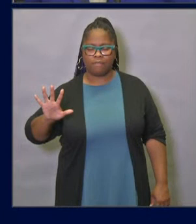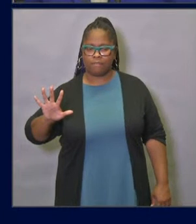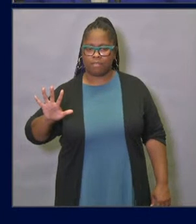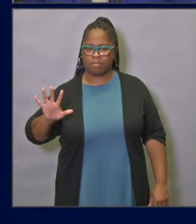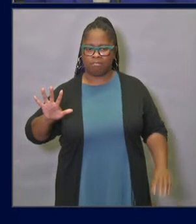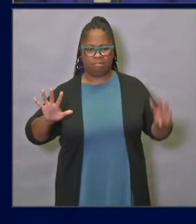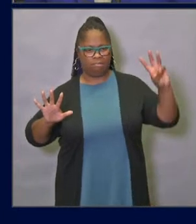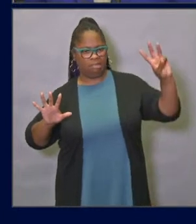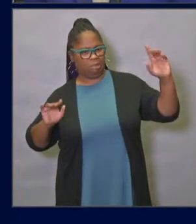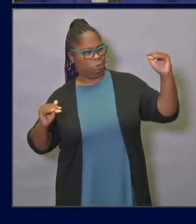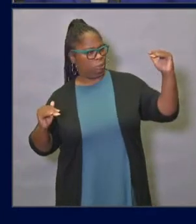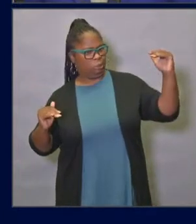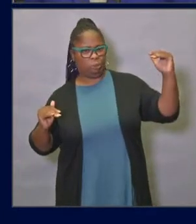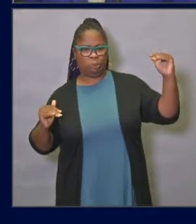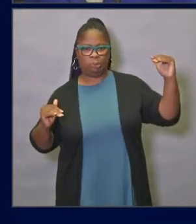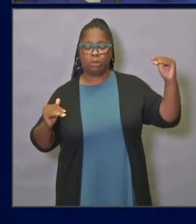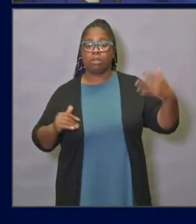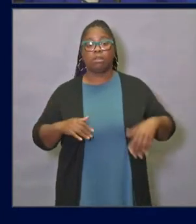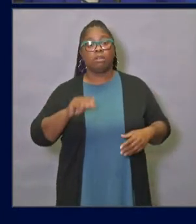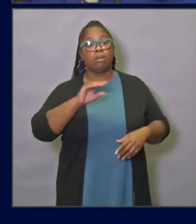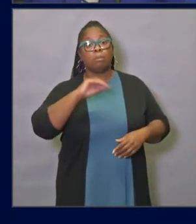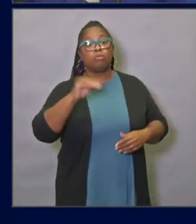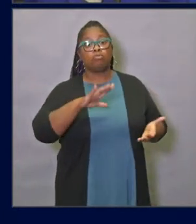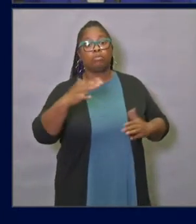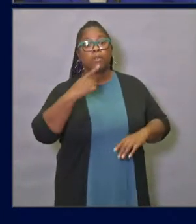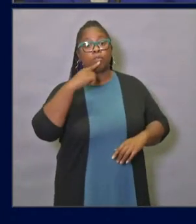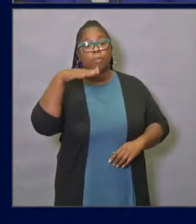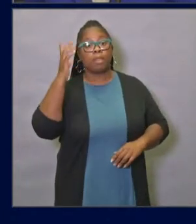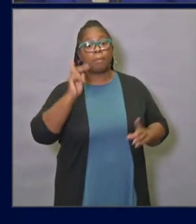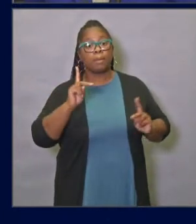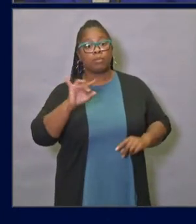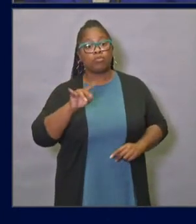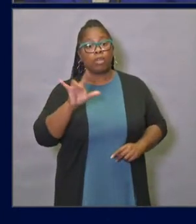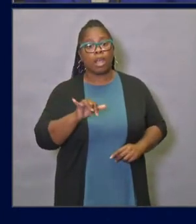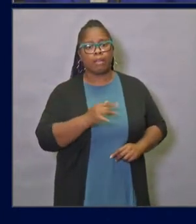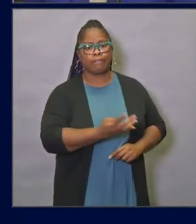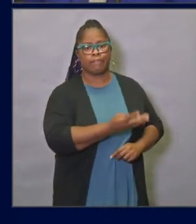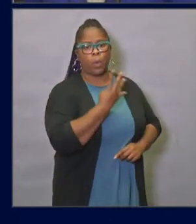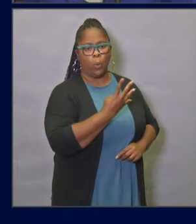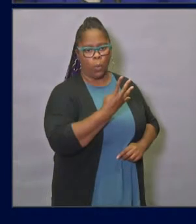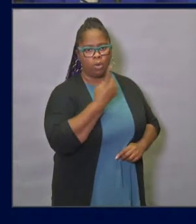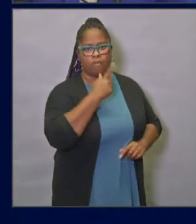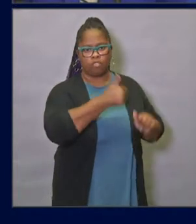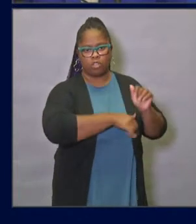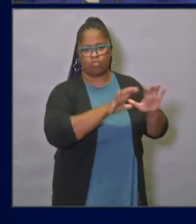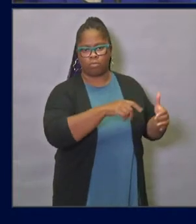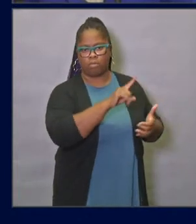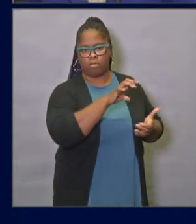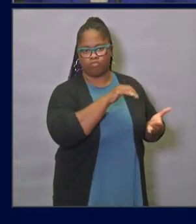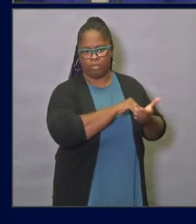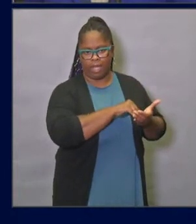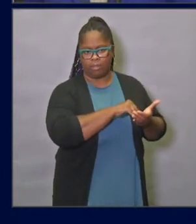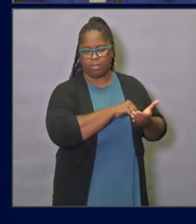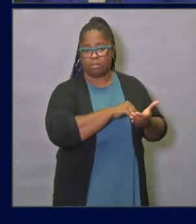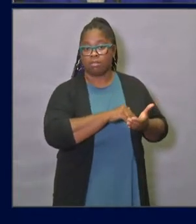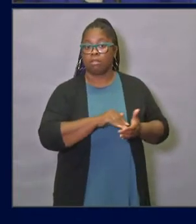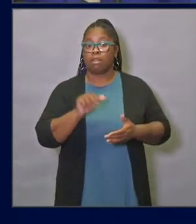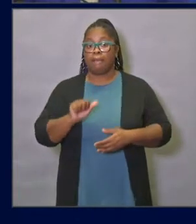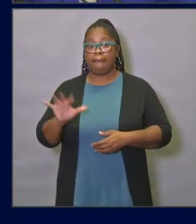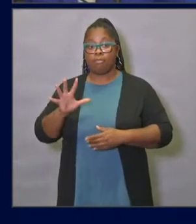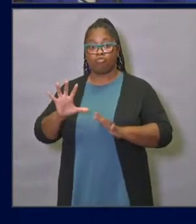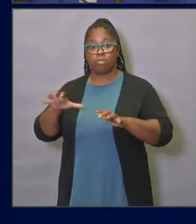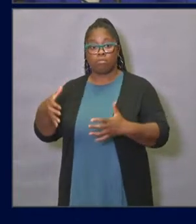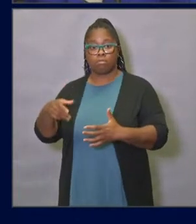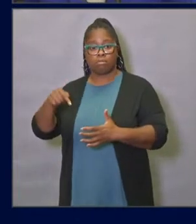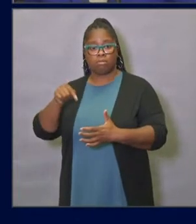people. The mortality rate amongst Black residents in July was 4 deaths per 100,000, and the mortality rate amongst